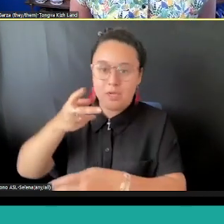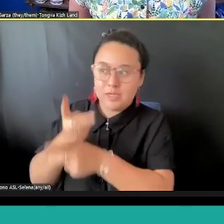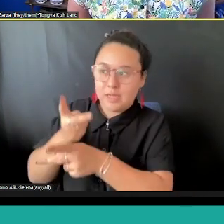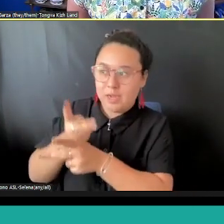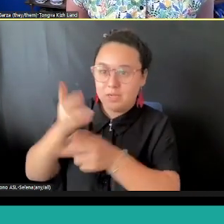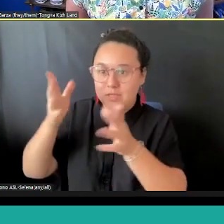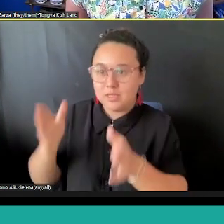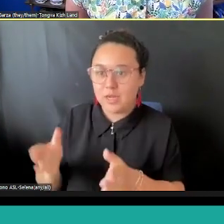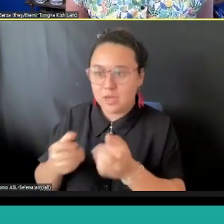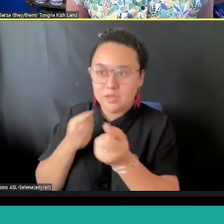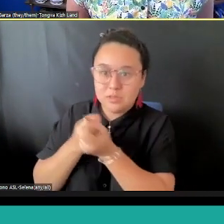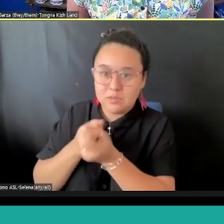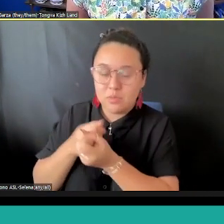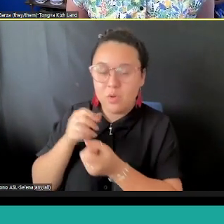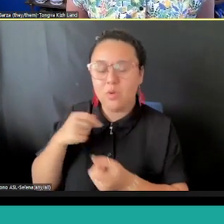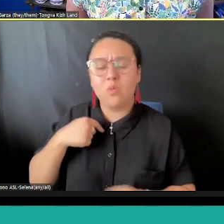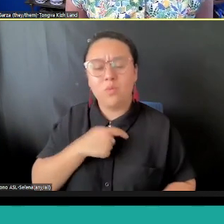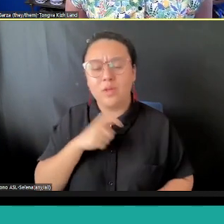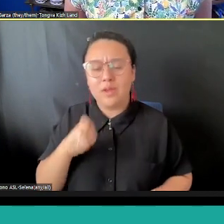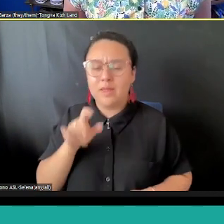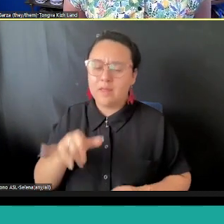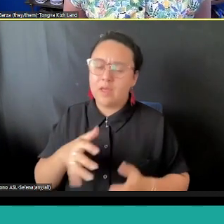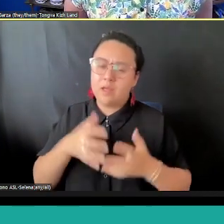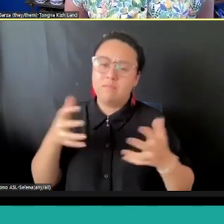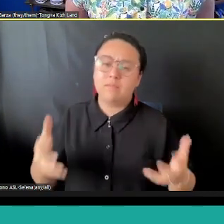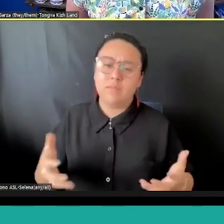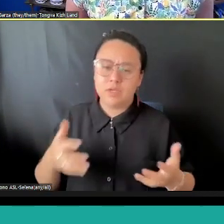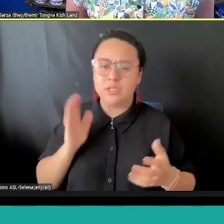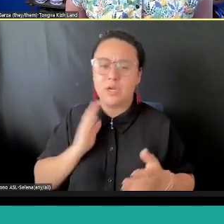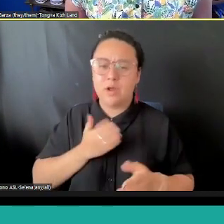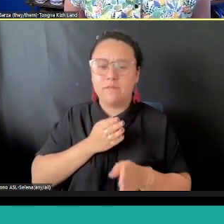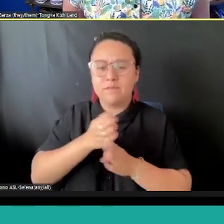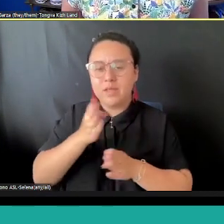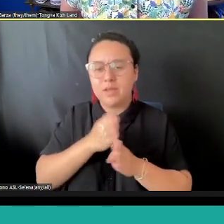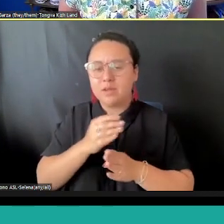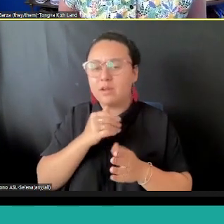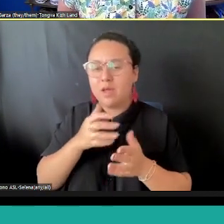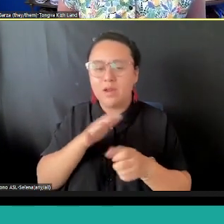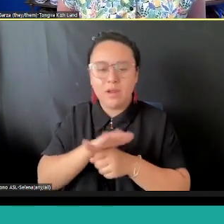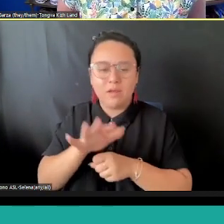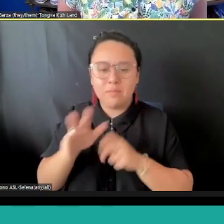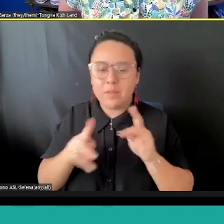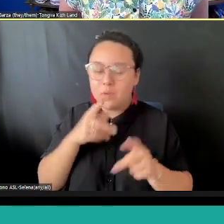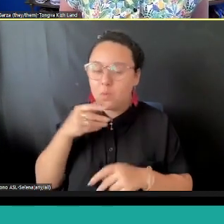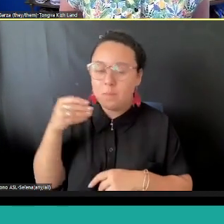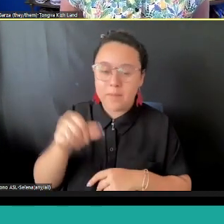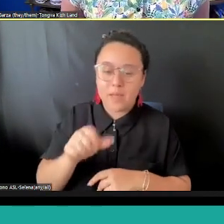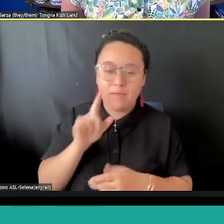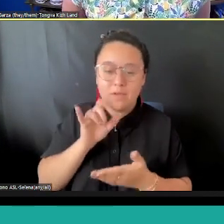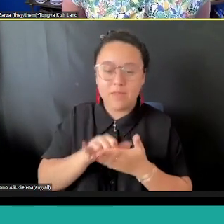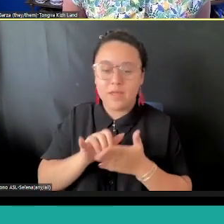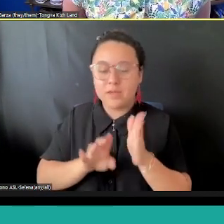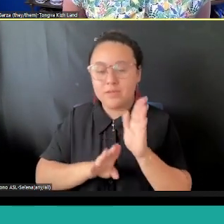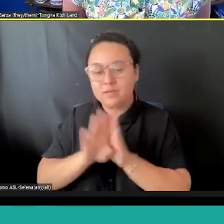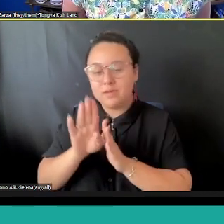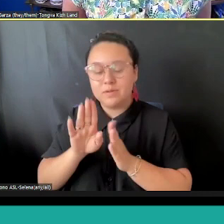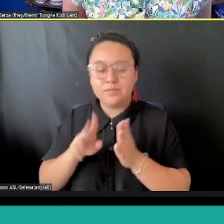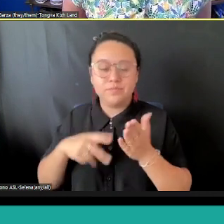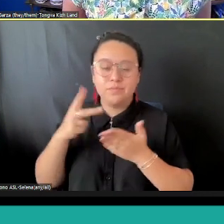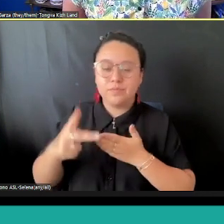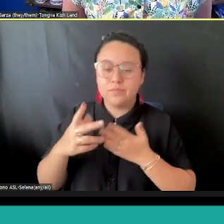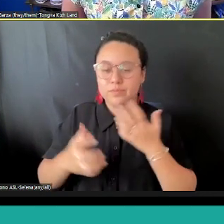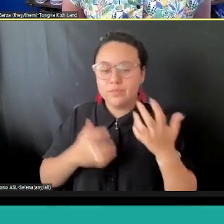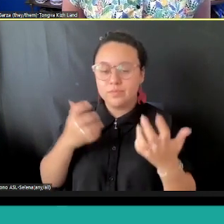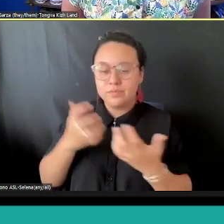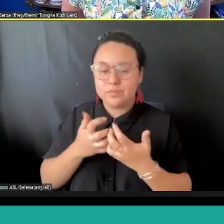so needed in our field. There's not enough people funding it. There's not enough people building programming to, you know,